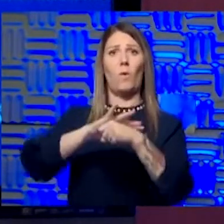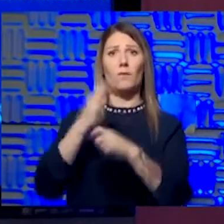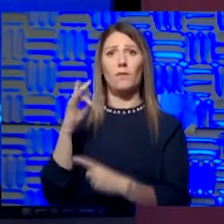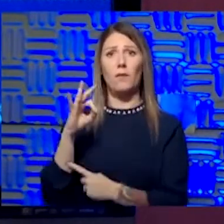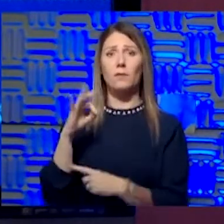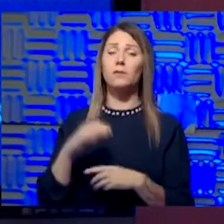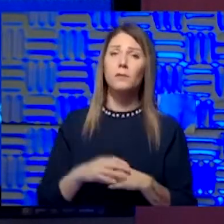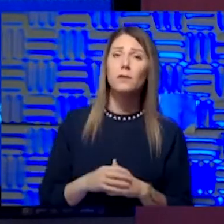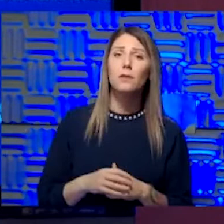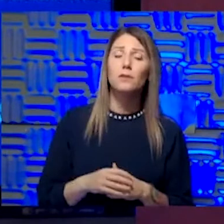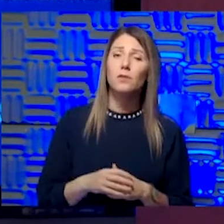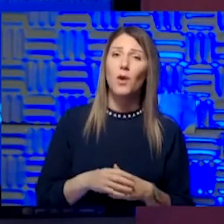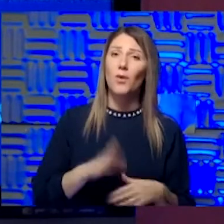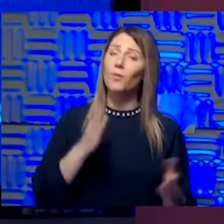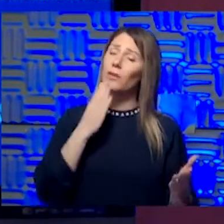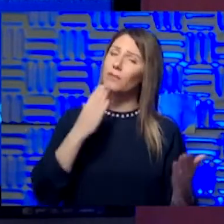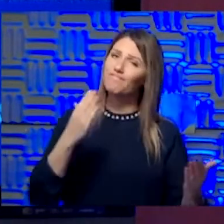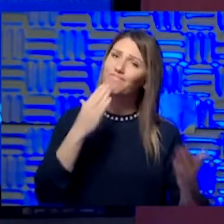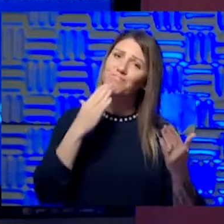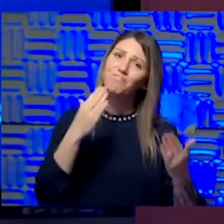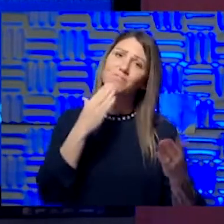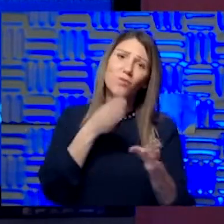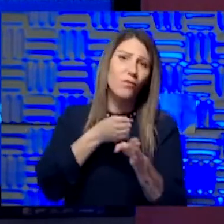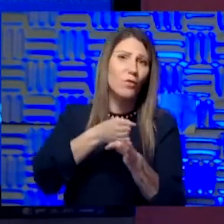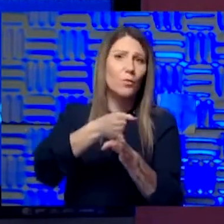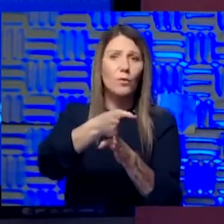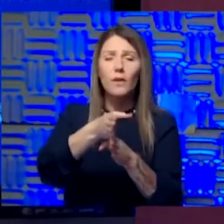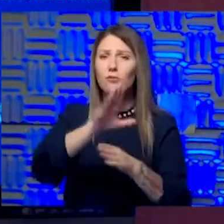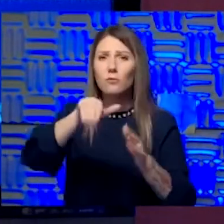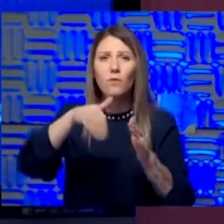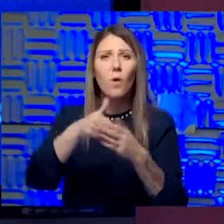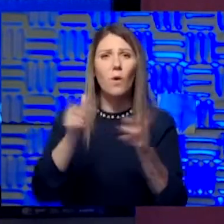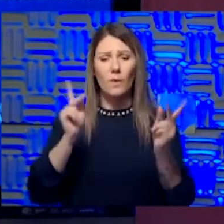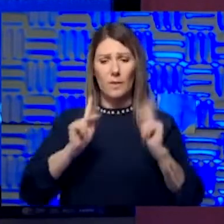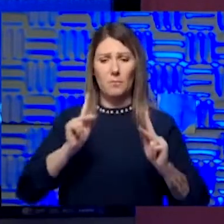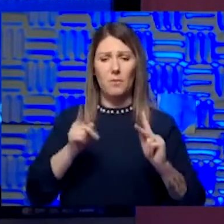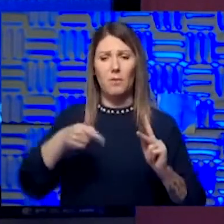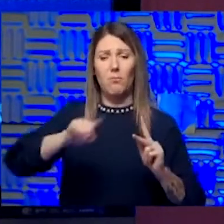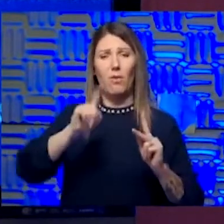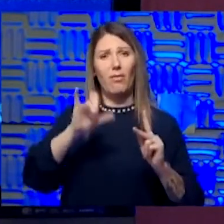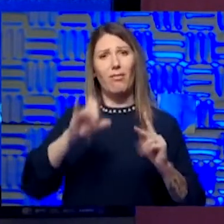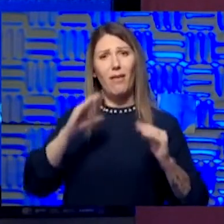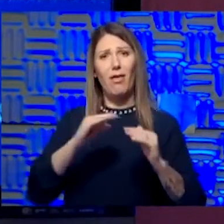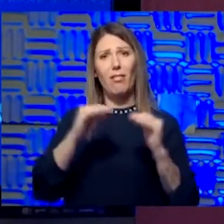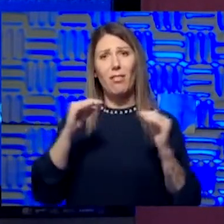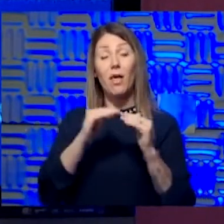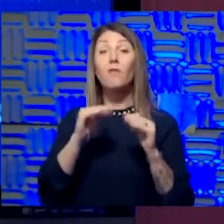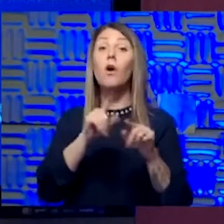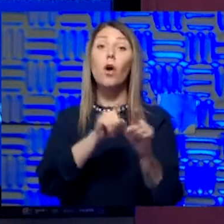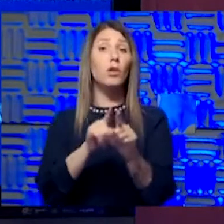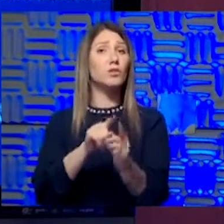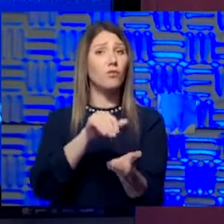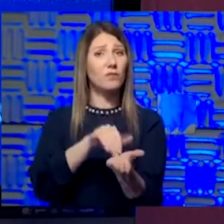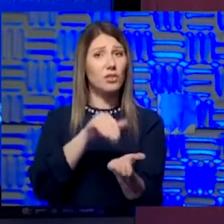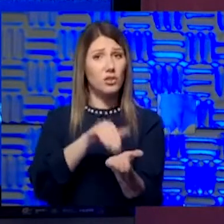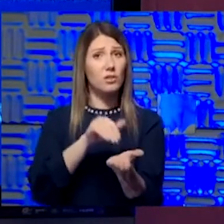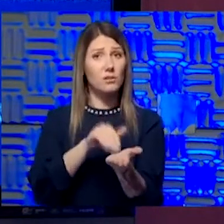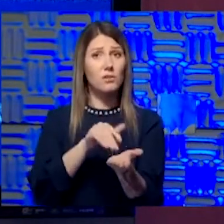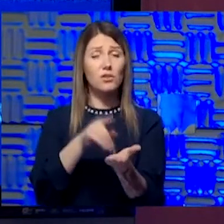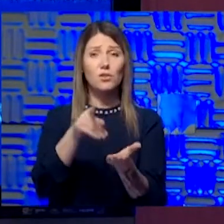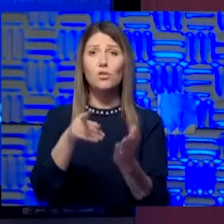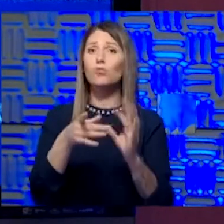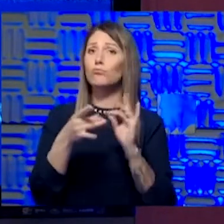I think hats off to the professionalism of folks at that level. And physicians as well, as you mentioned,